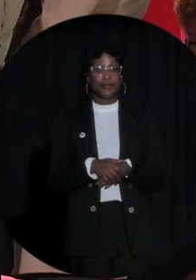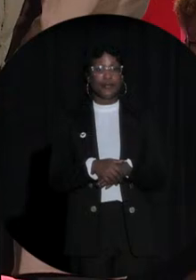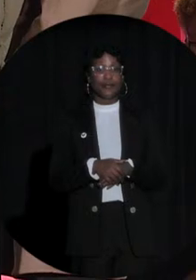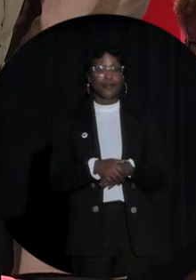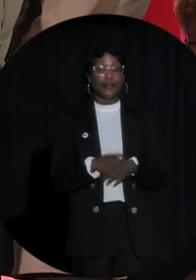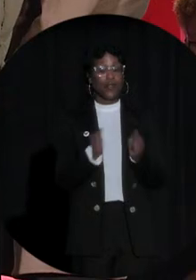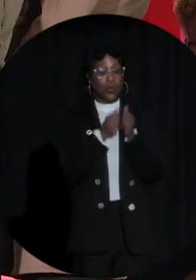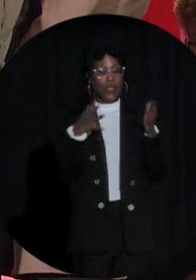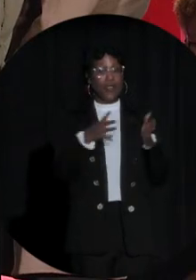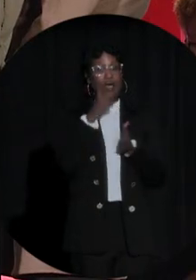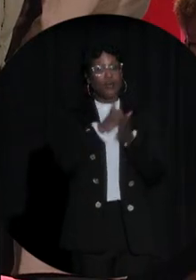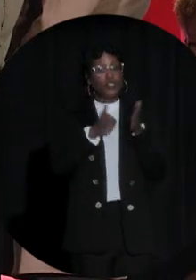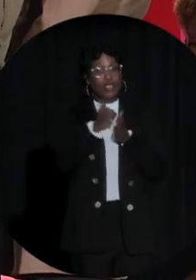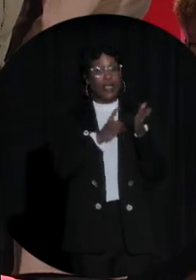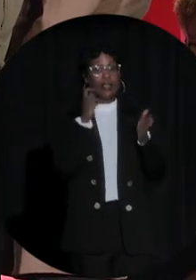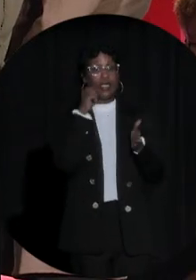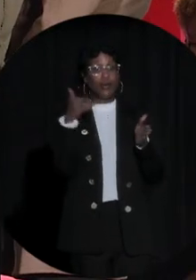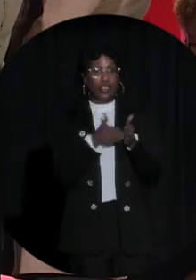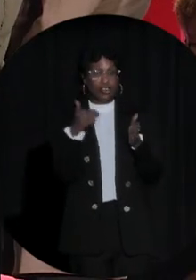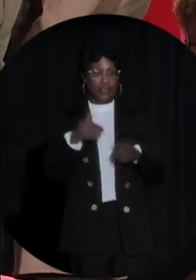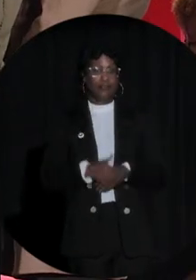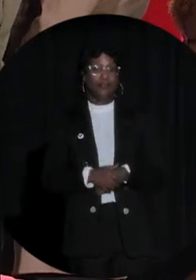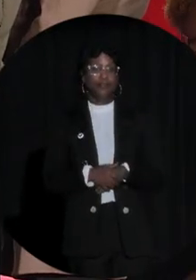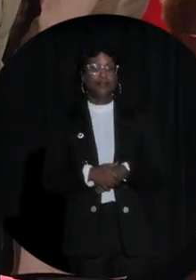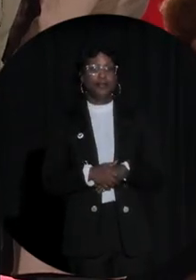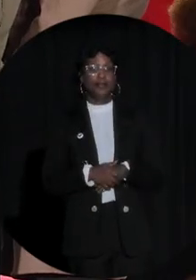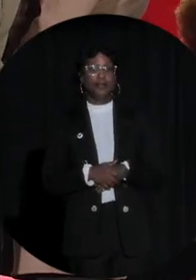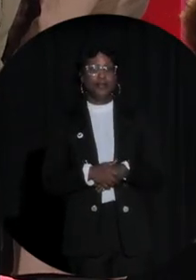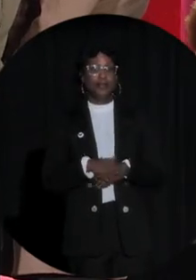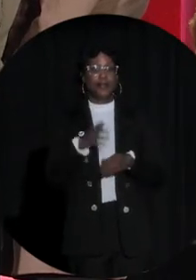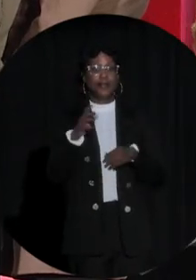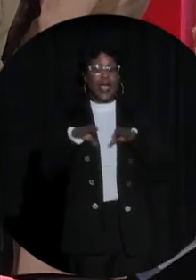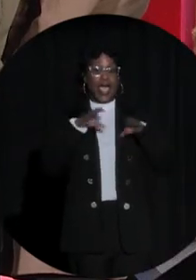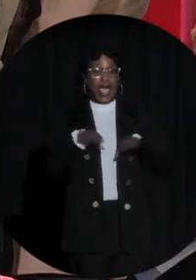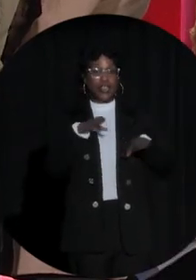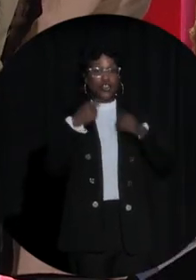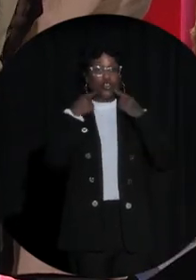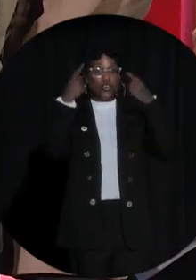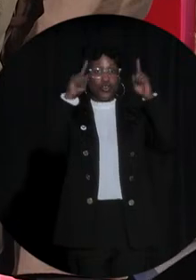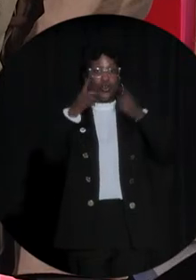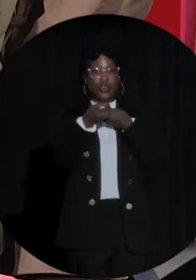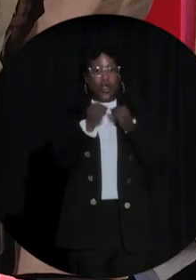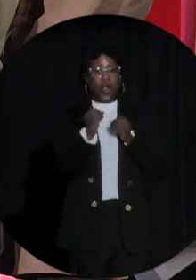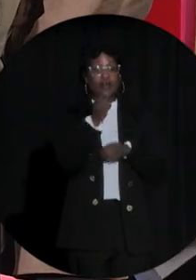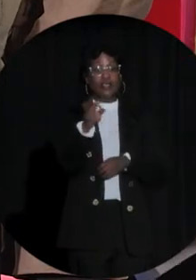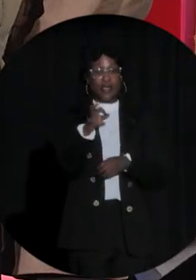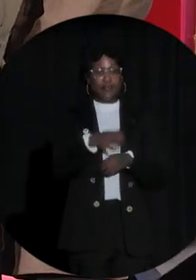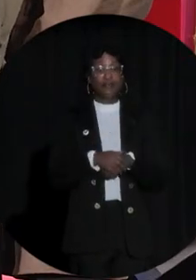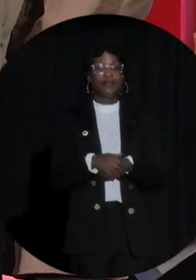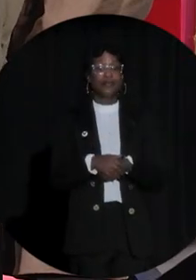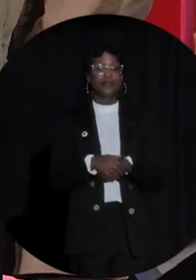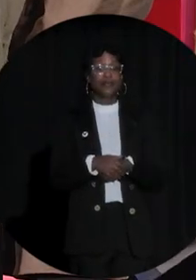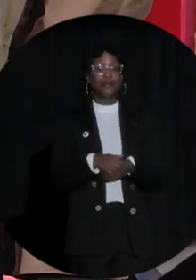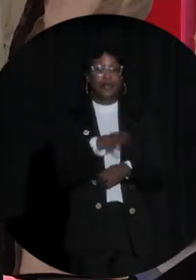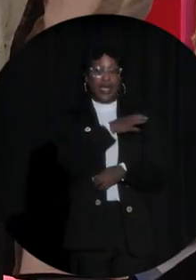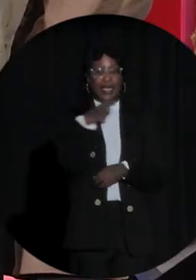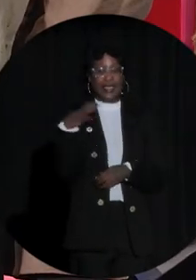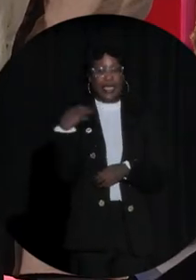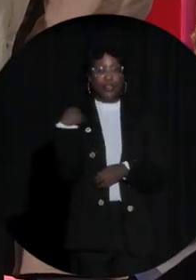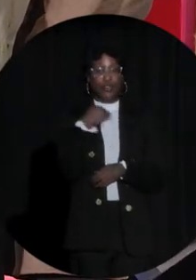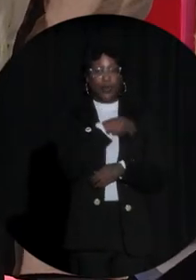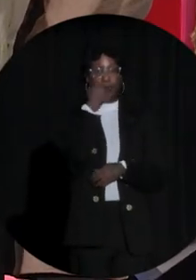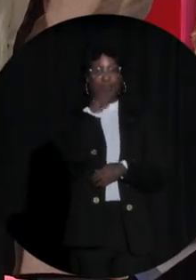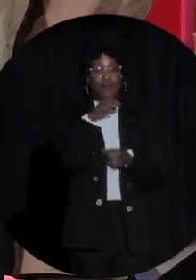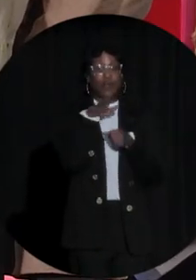partiality or prejudice. Without partiality or prejudice. Execute the office of. Execute the office of. Council member for District 8.